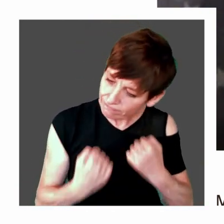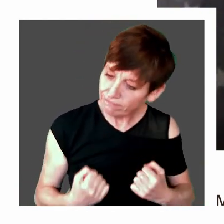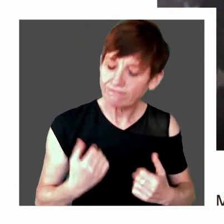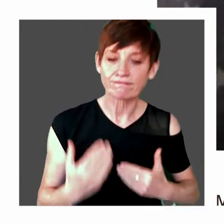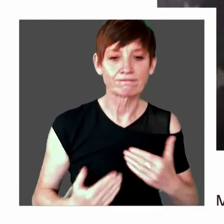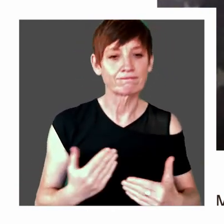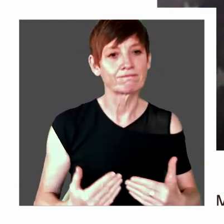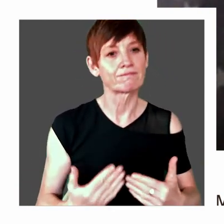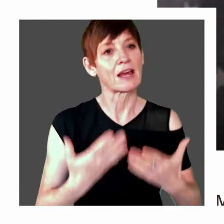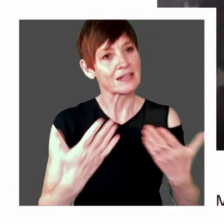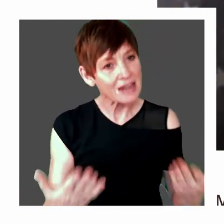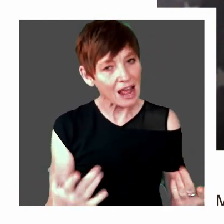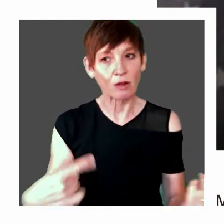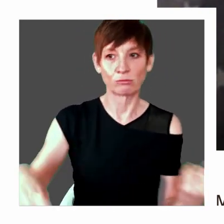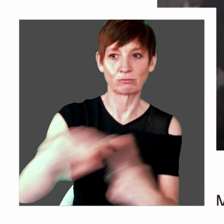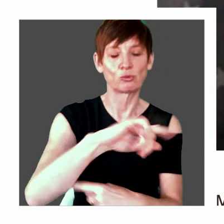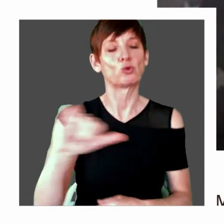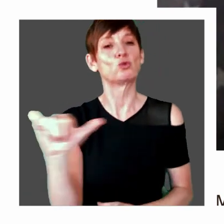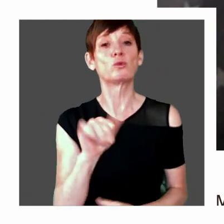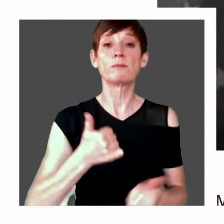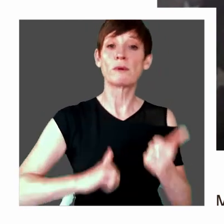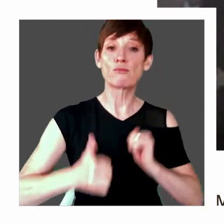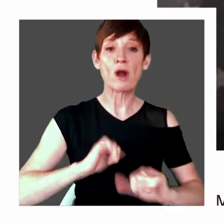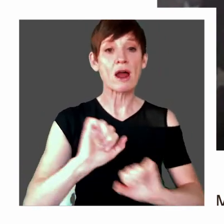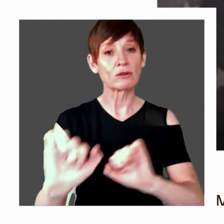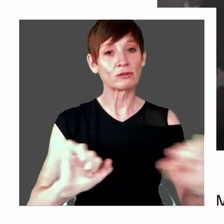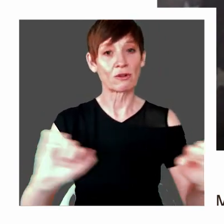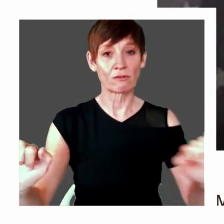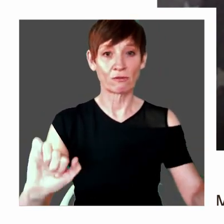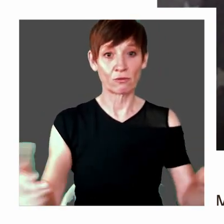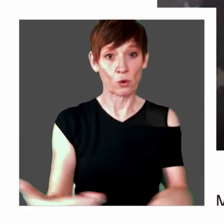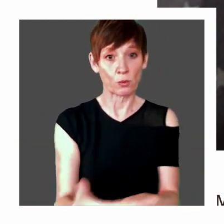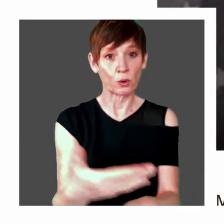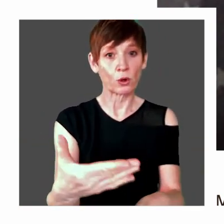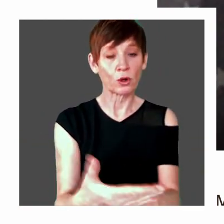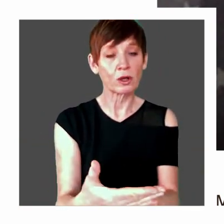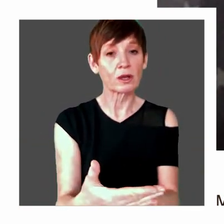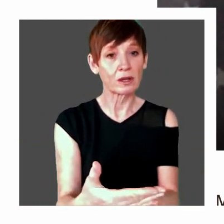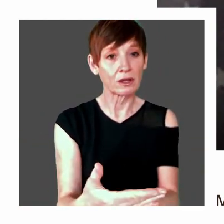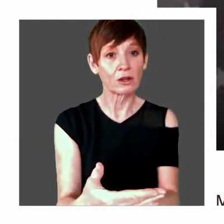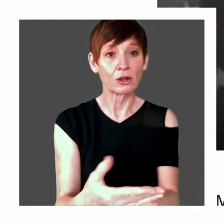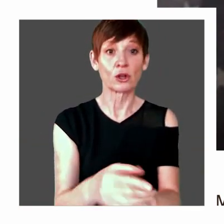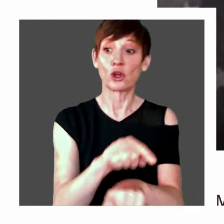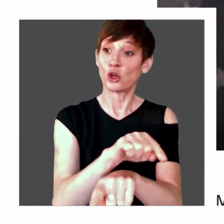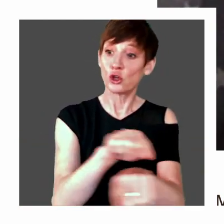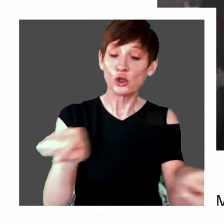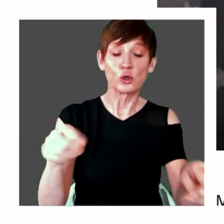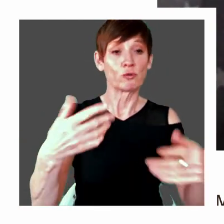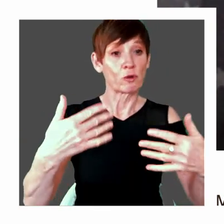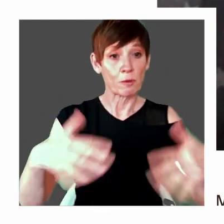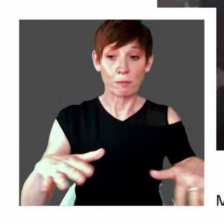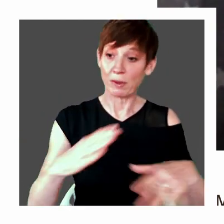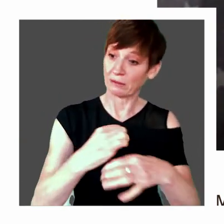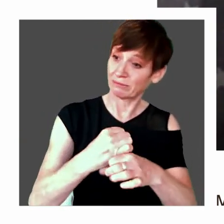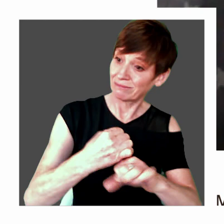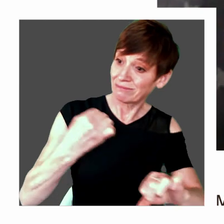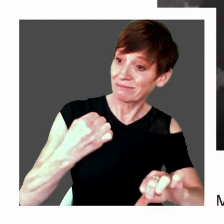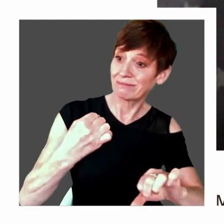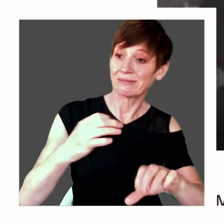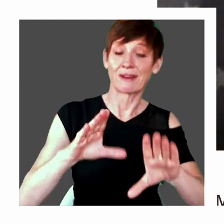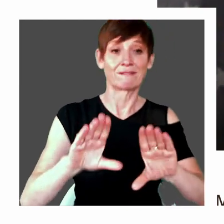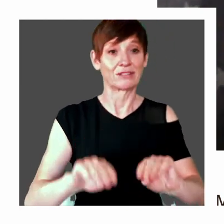work you have all produced. You've reached a point now in your professional and creative development that I too have